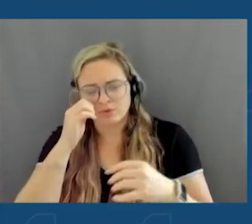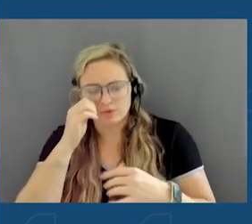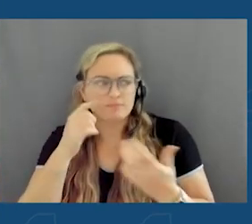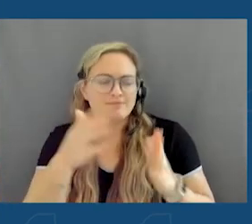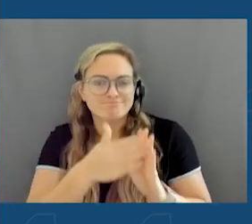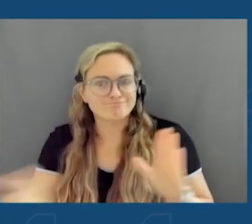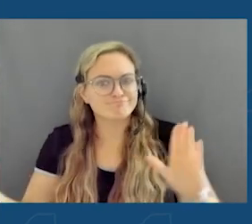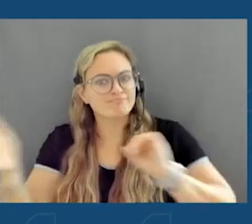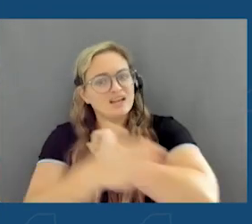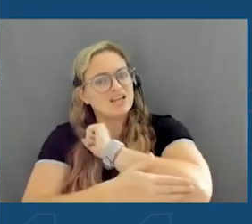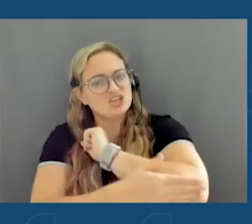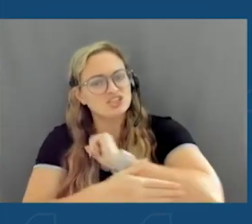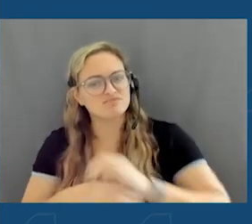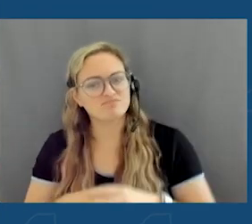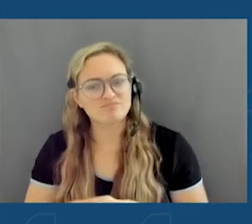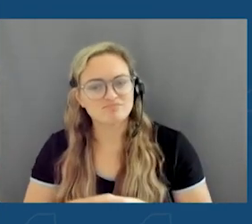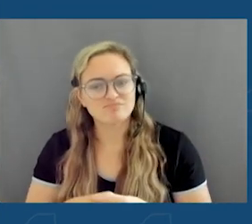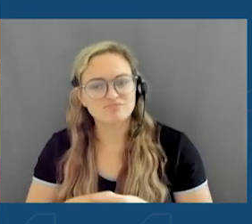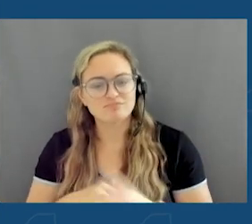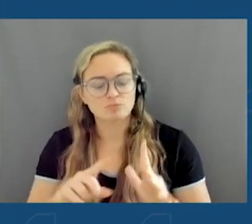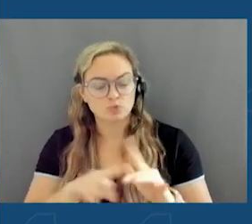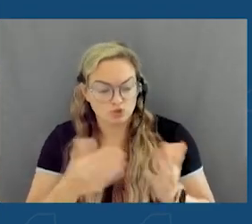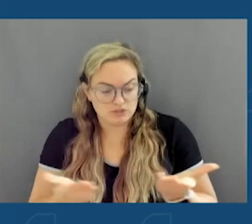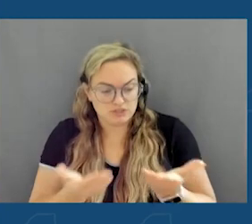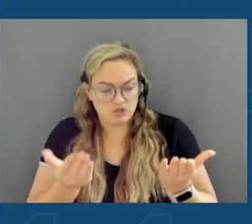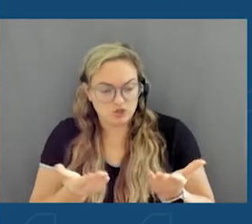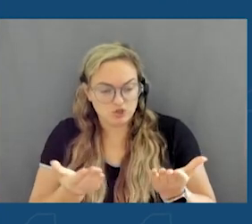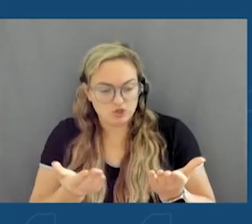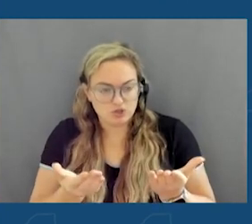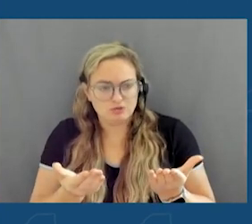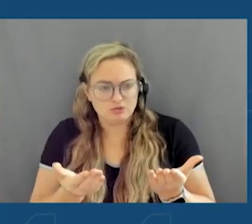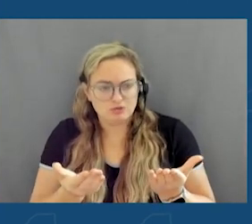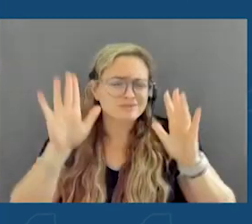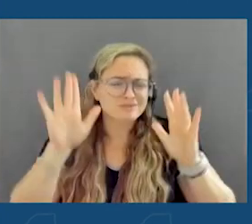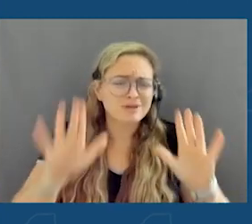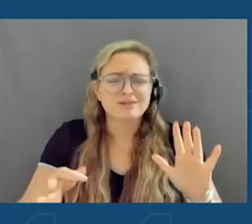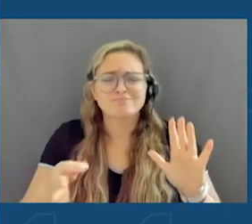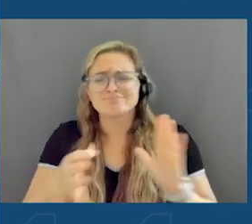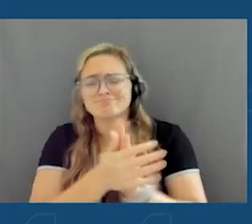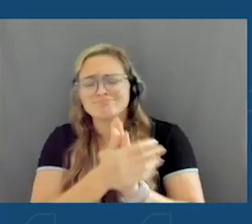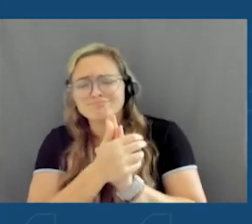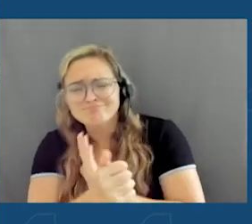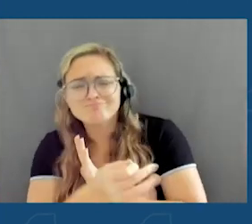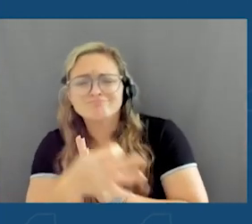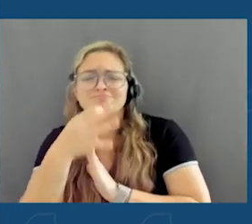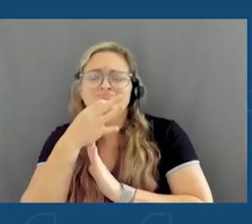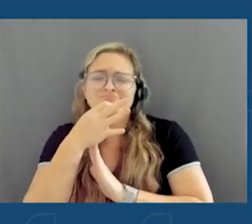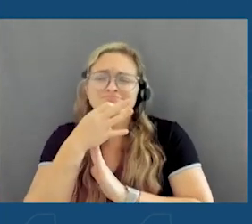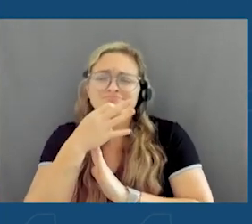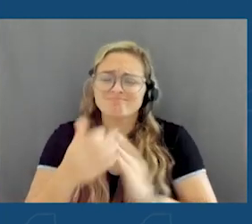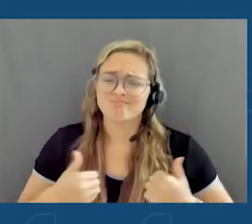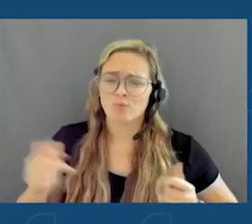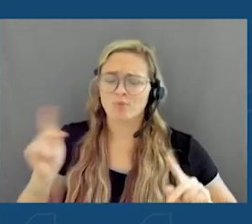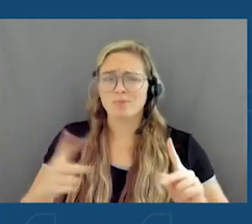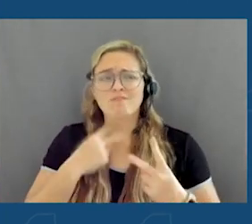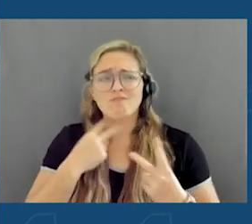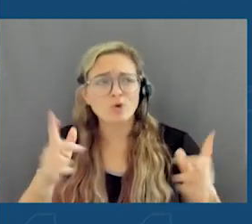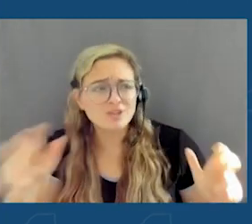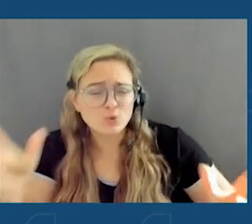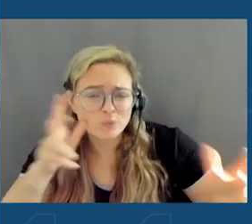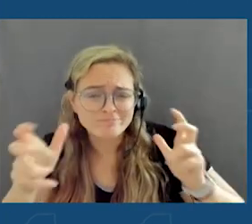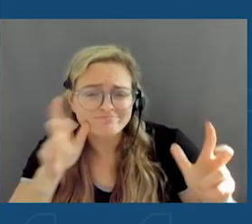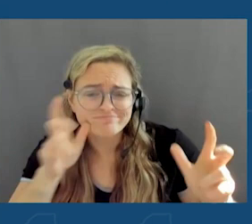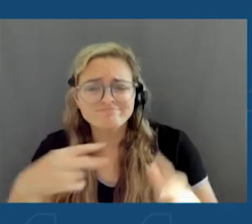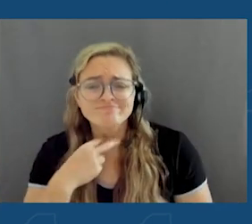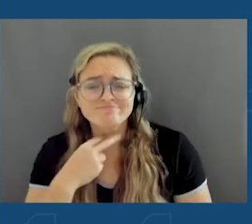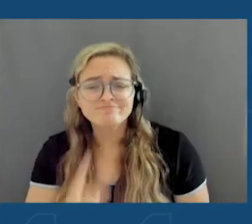nation. Because what starts here with these incredibly talented young people who have voices that need to be heard,